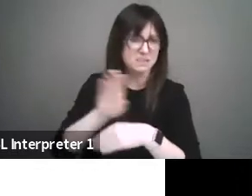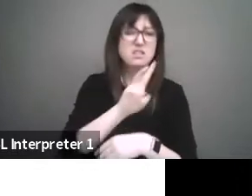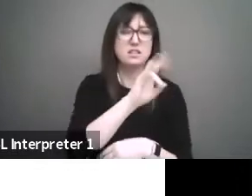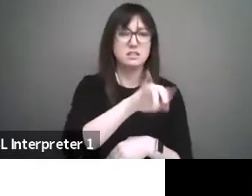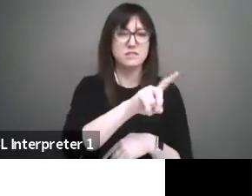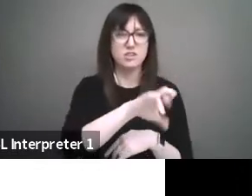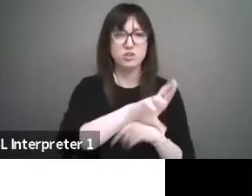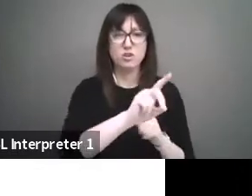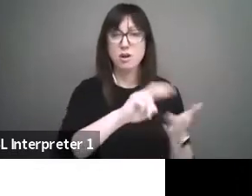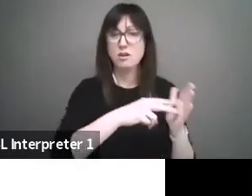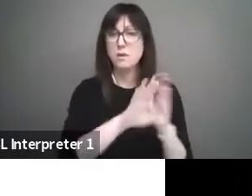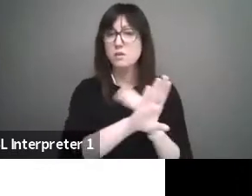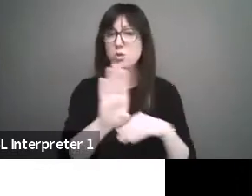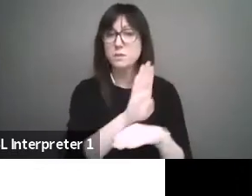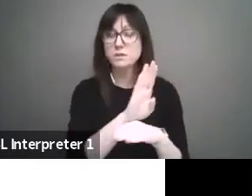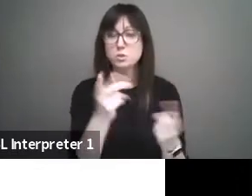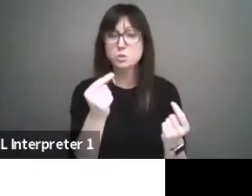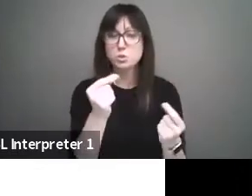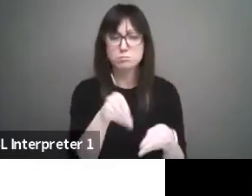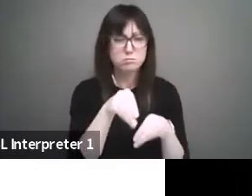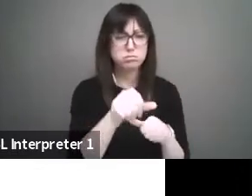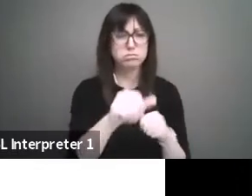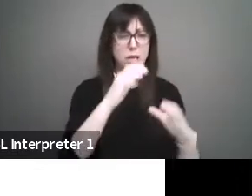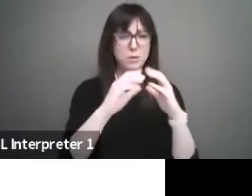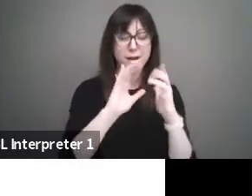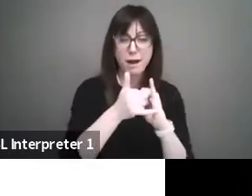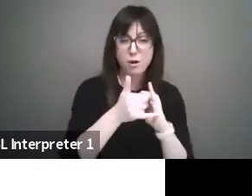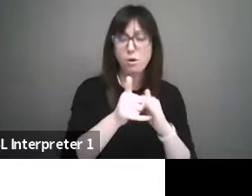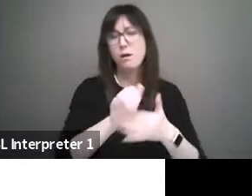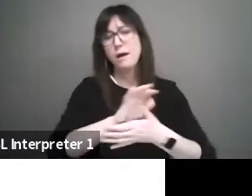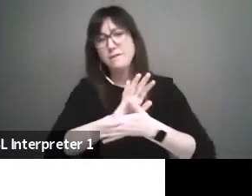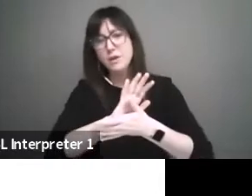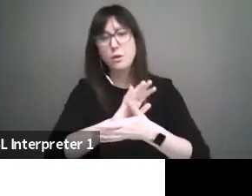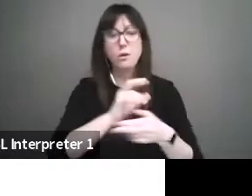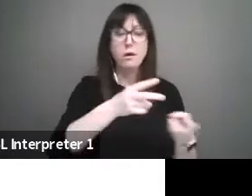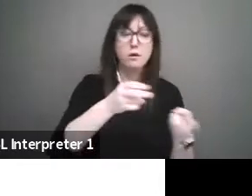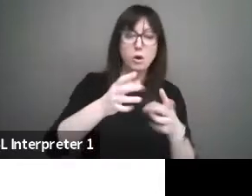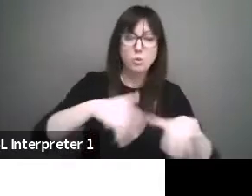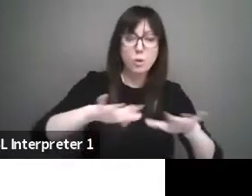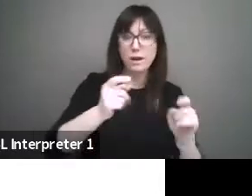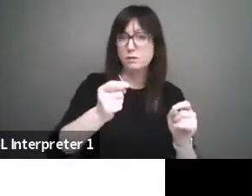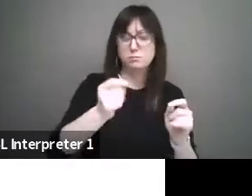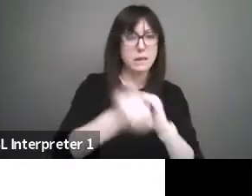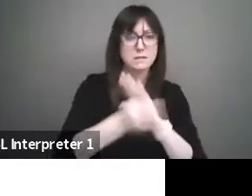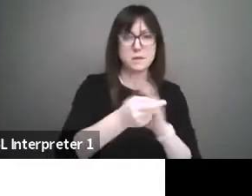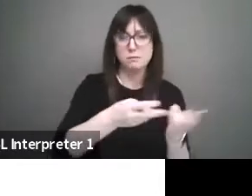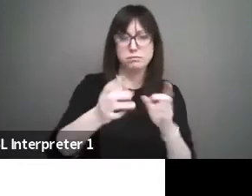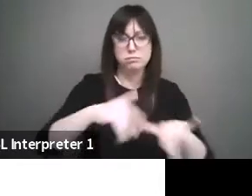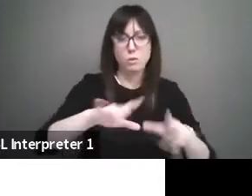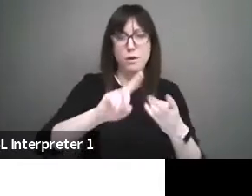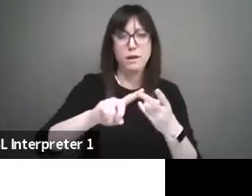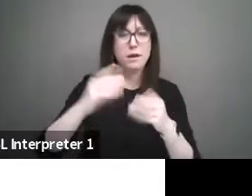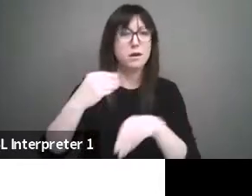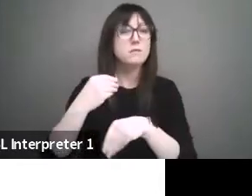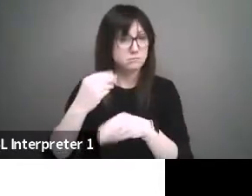your organization to communicate effectively with video, whether it's recording content on the fly, hosting video